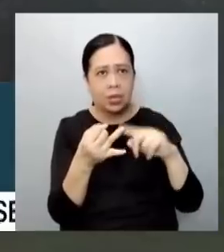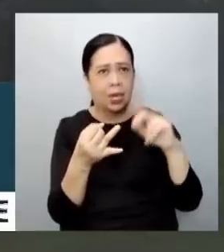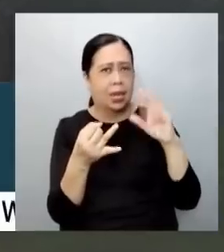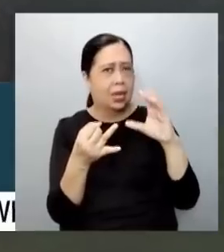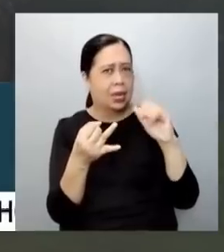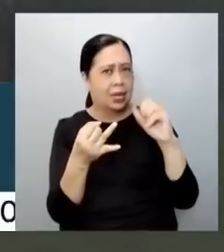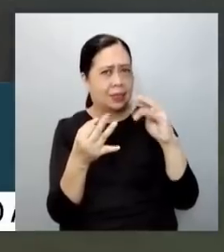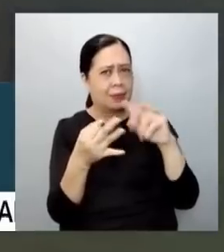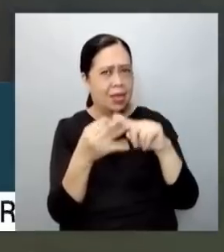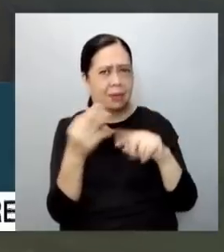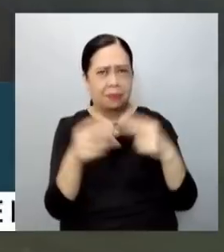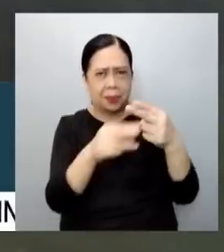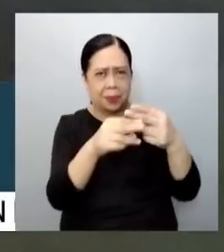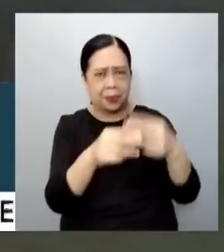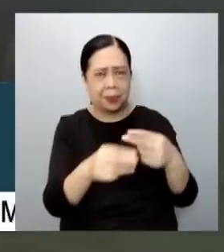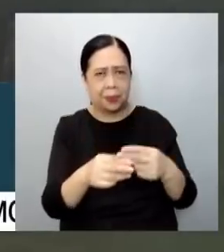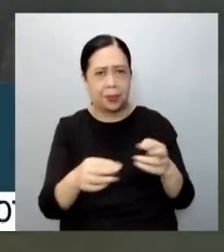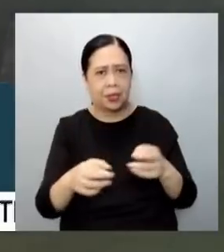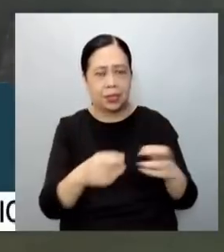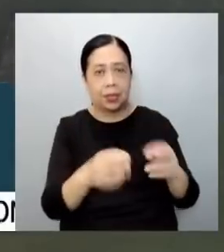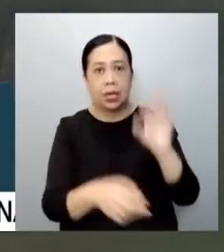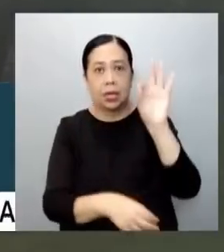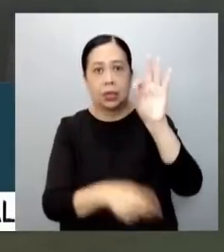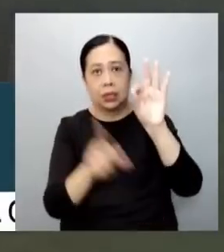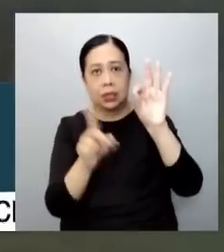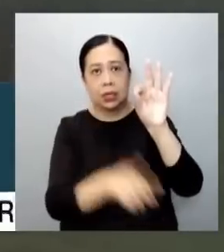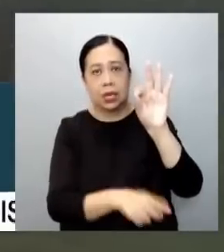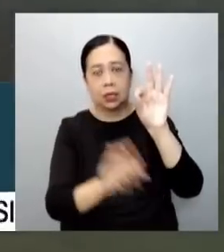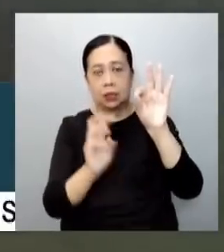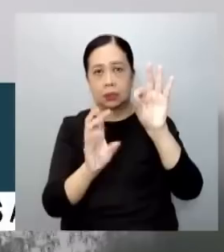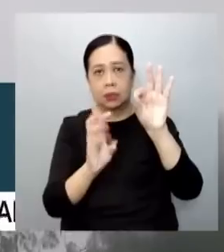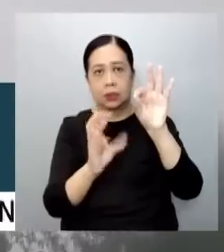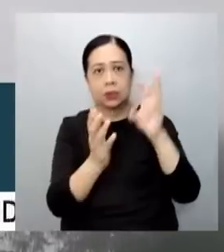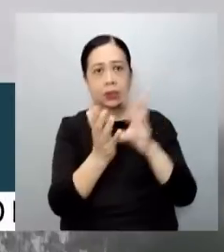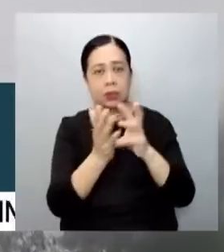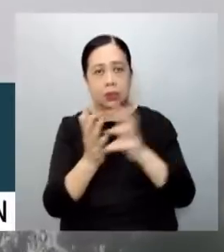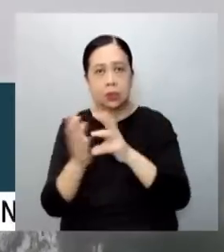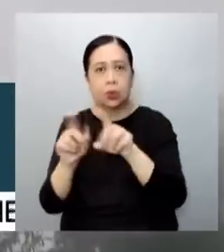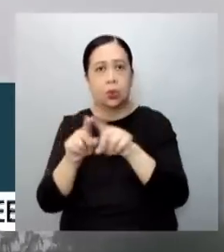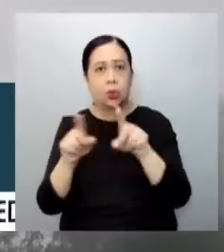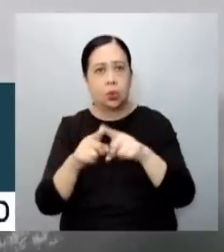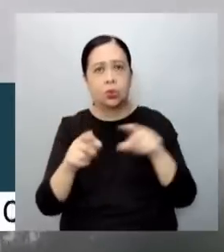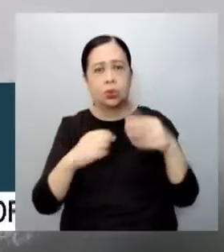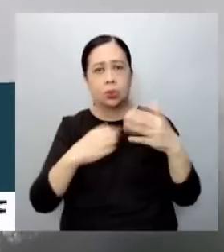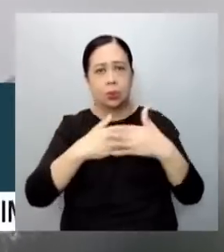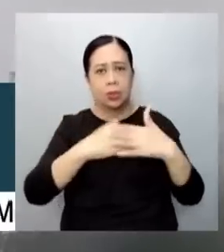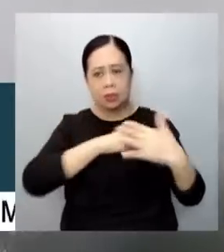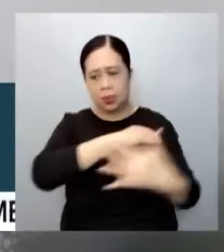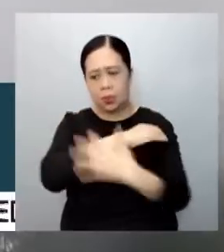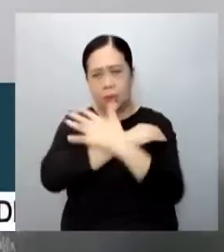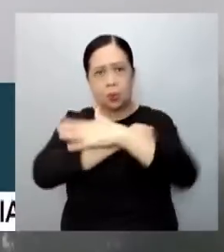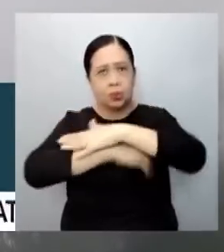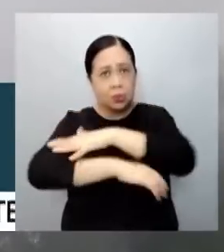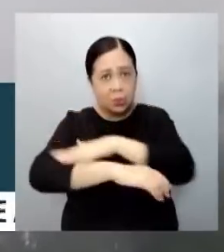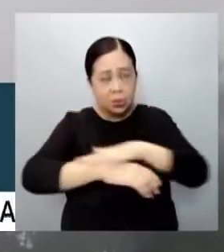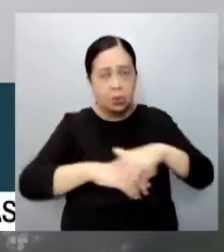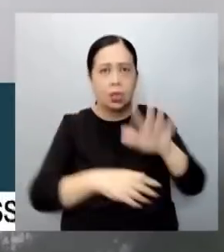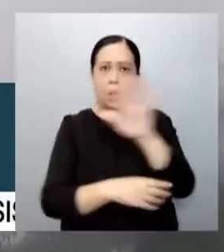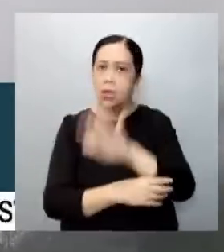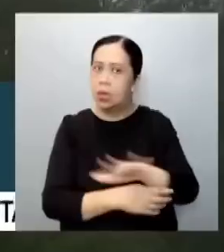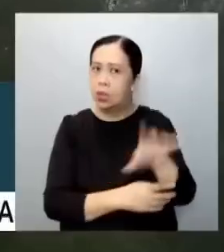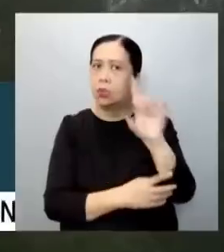overflow. 9 out of the 16 barangays in this town are also along the coast, which is why some 100